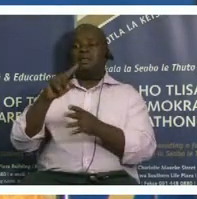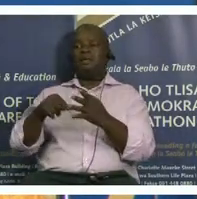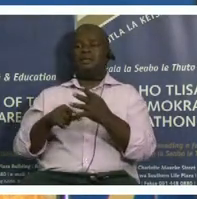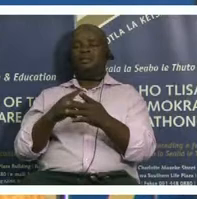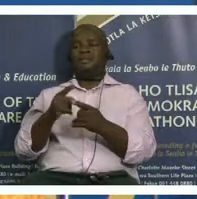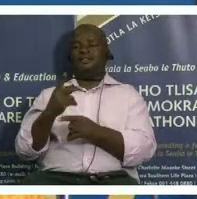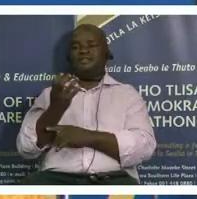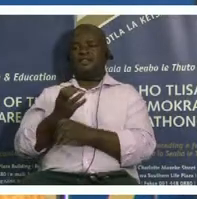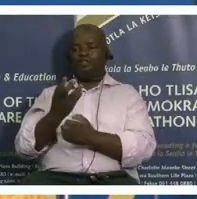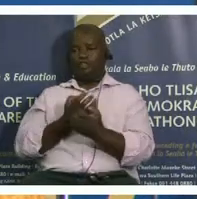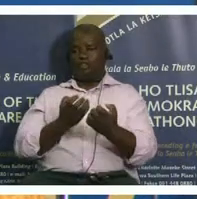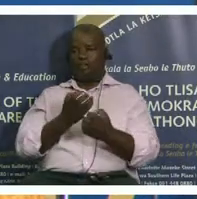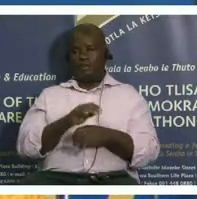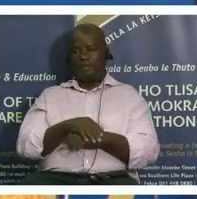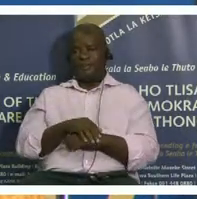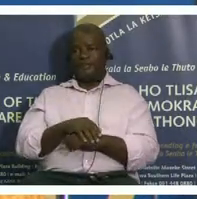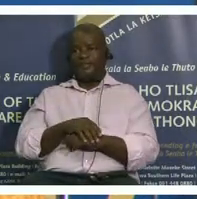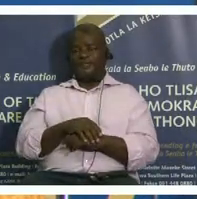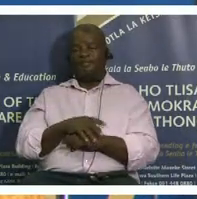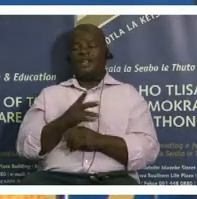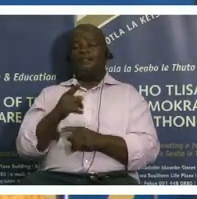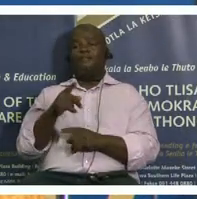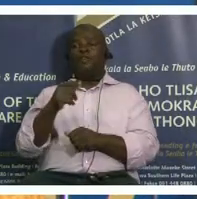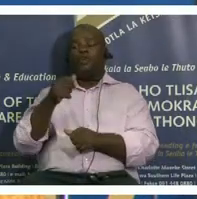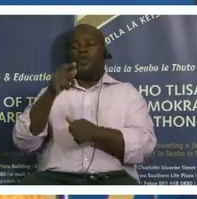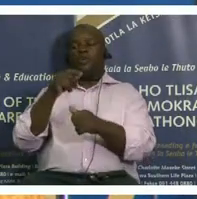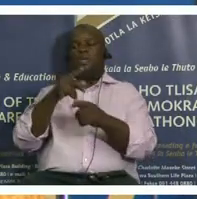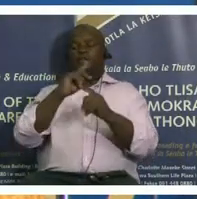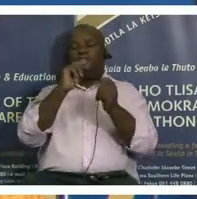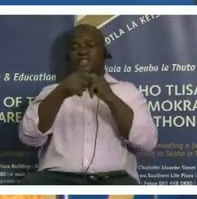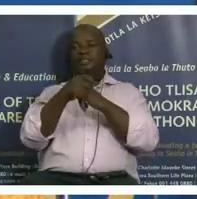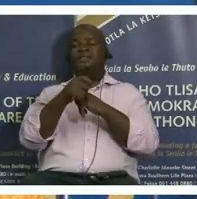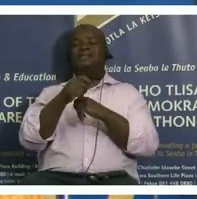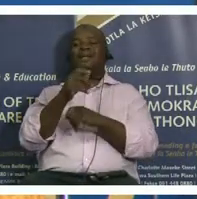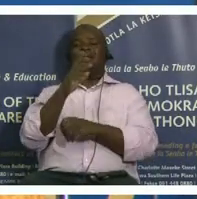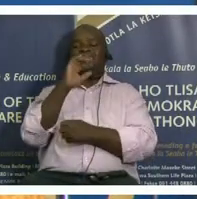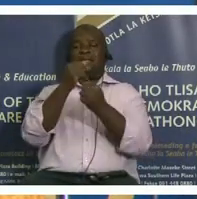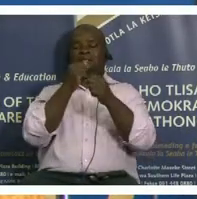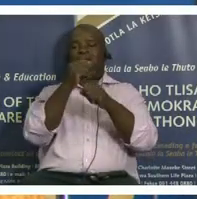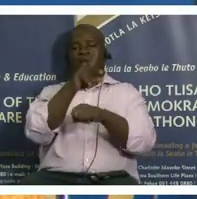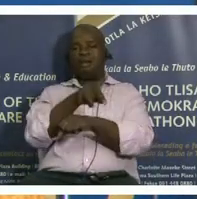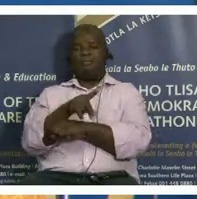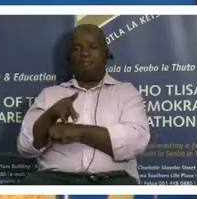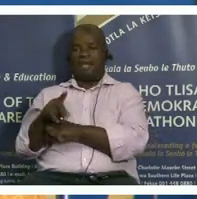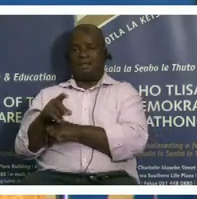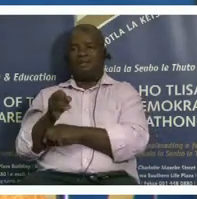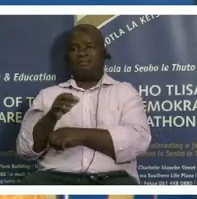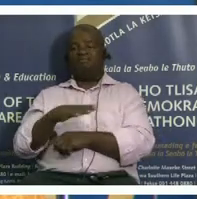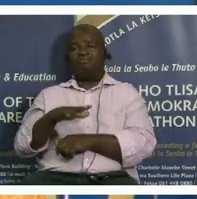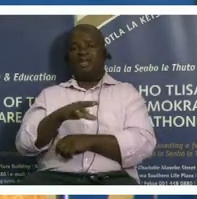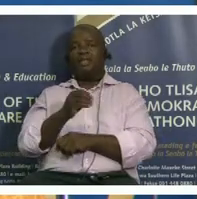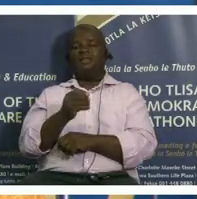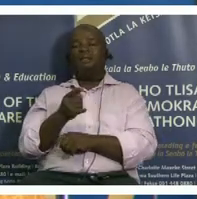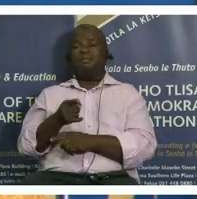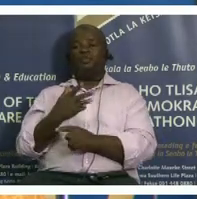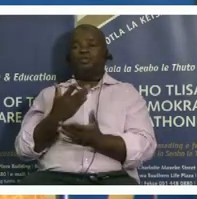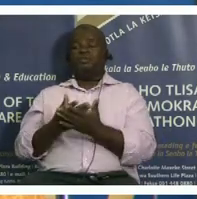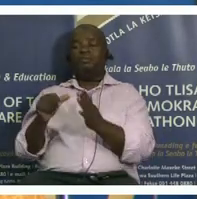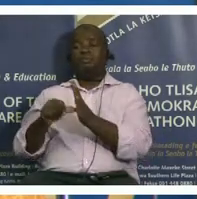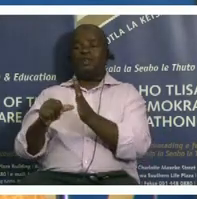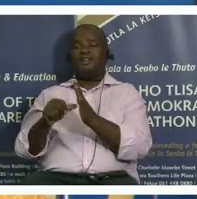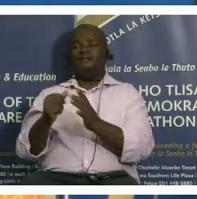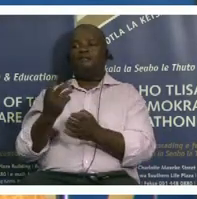economy. The revitalization of our industrial parks is another key enabler of provincial economic